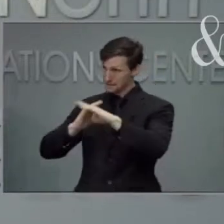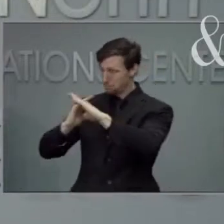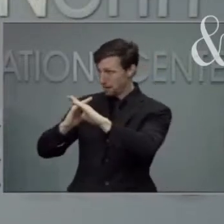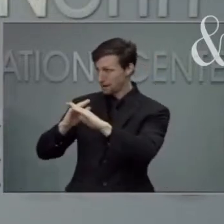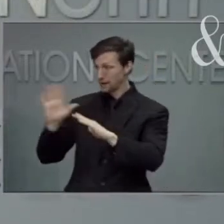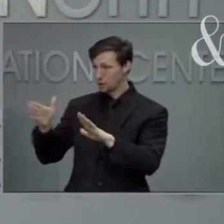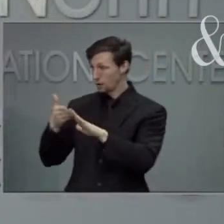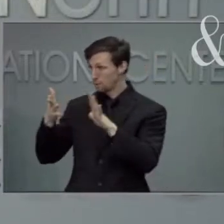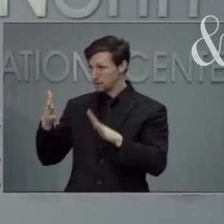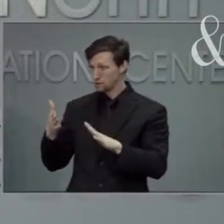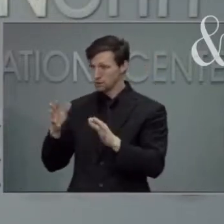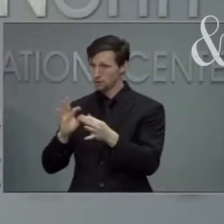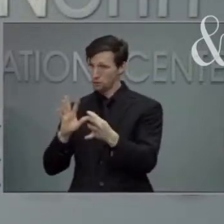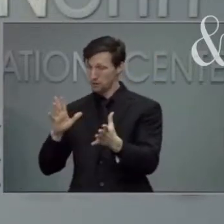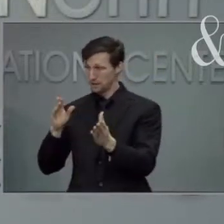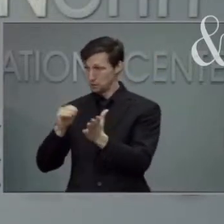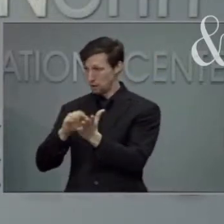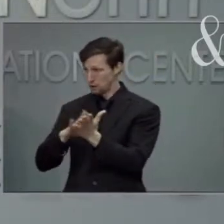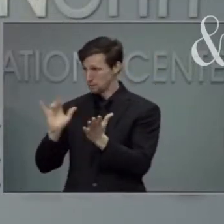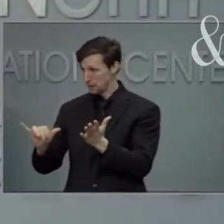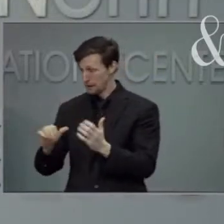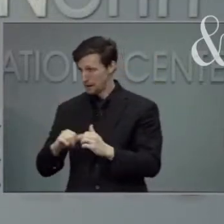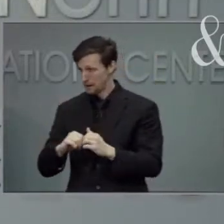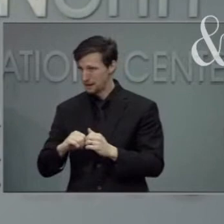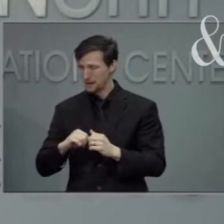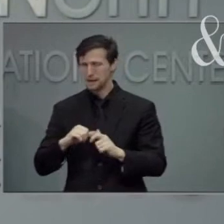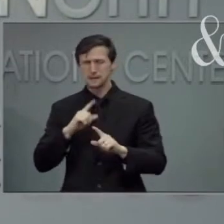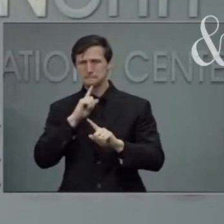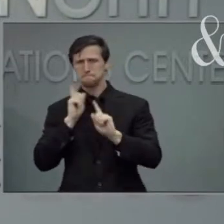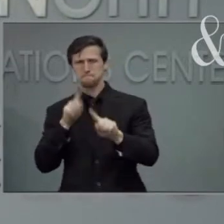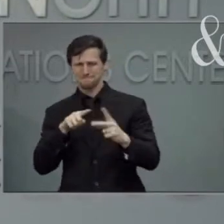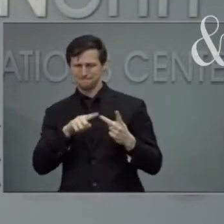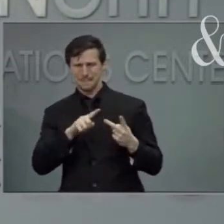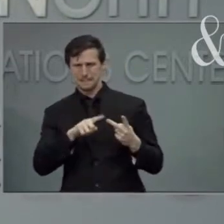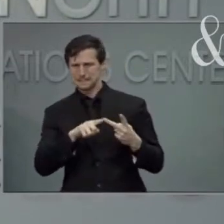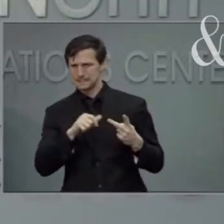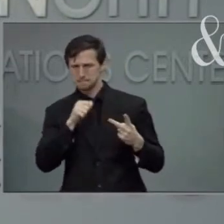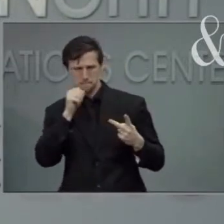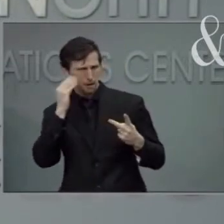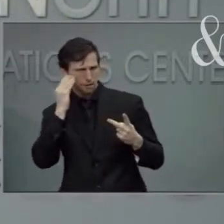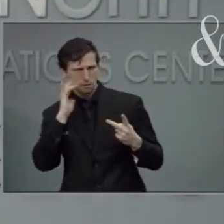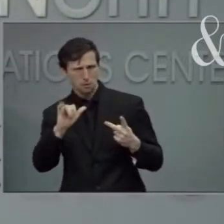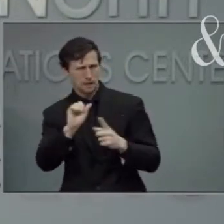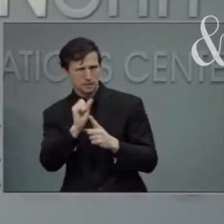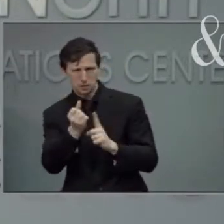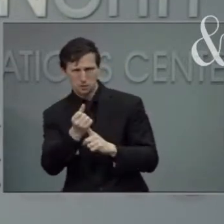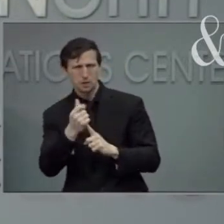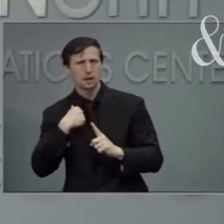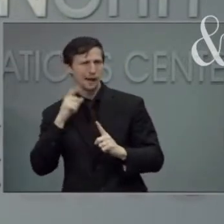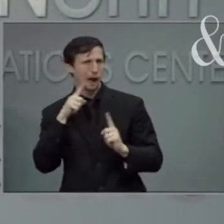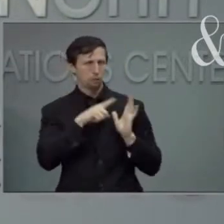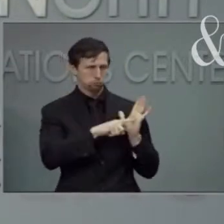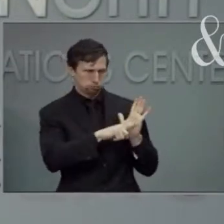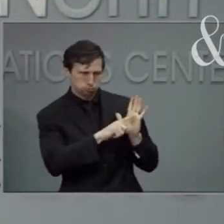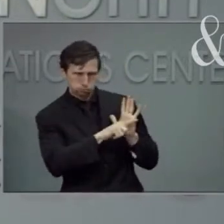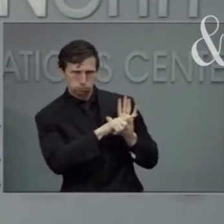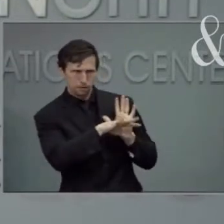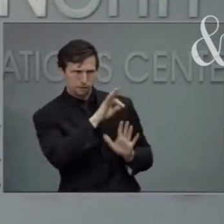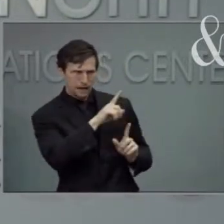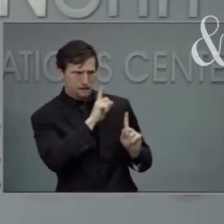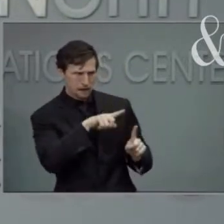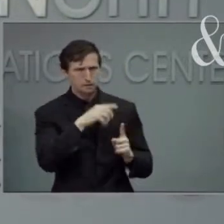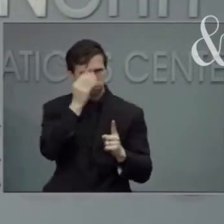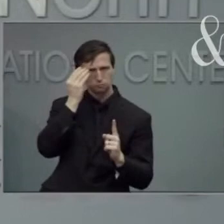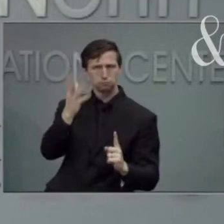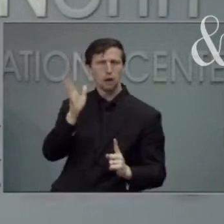Okay, I'll have to get information about that. I'm not familiar with that situation, but we'll get information to you, and I'll let Dr. Cohen